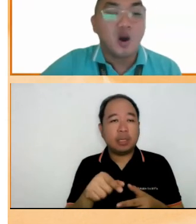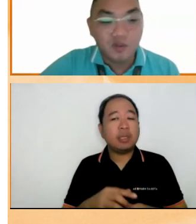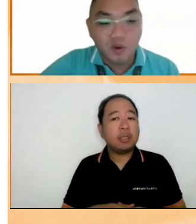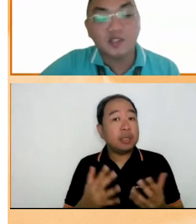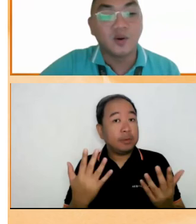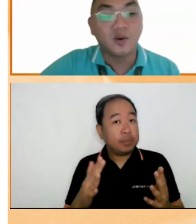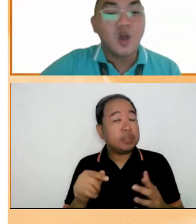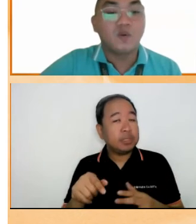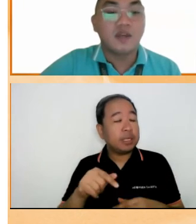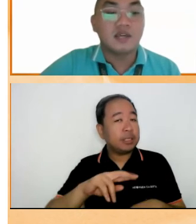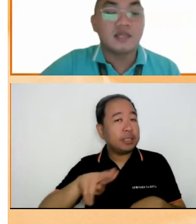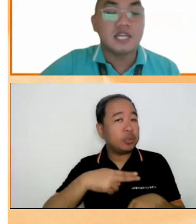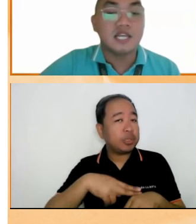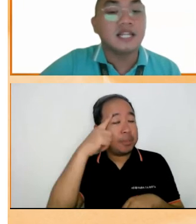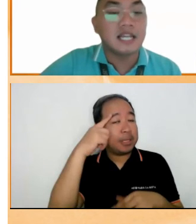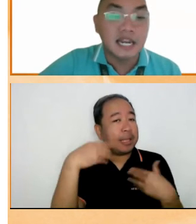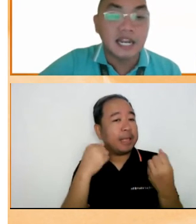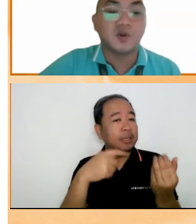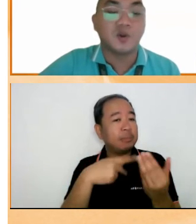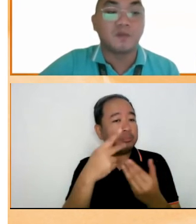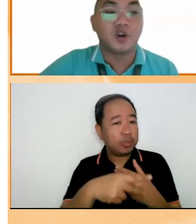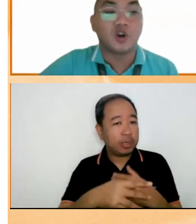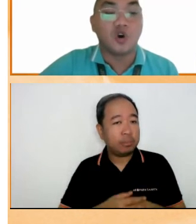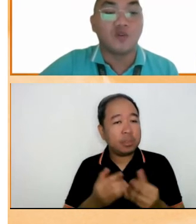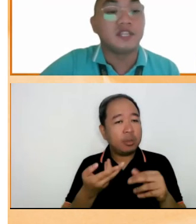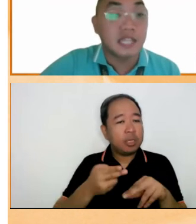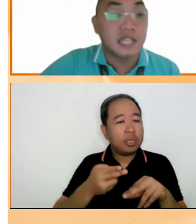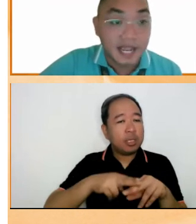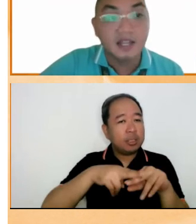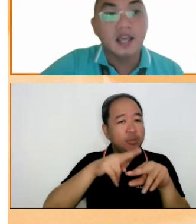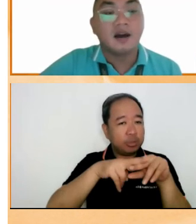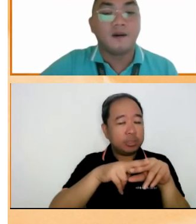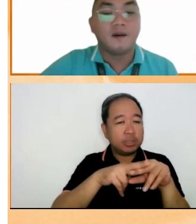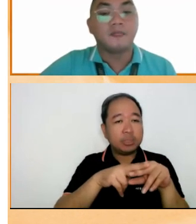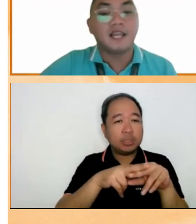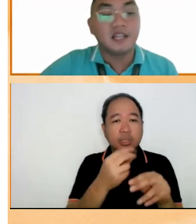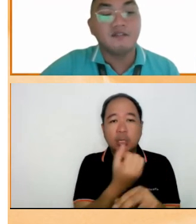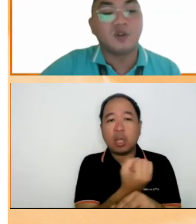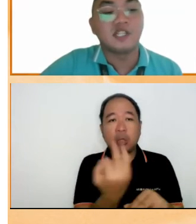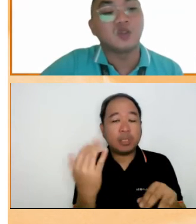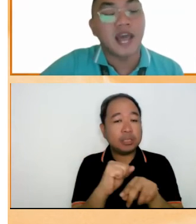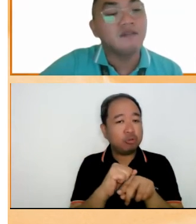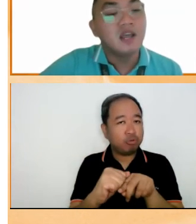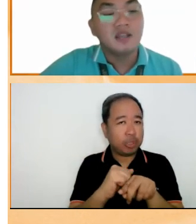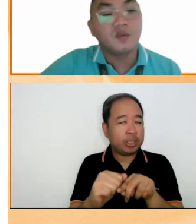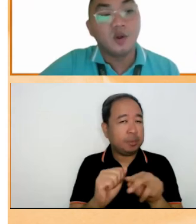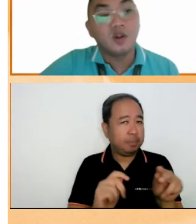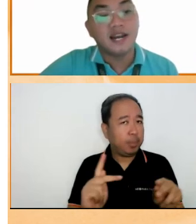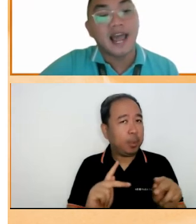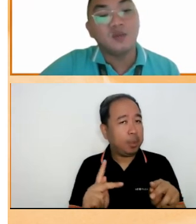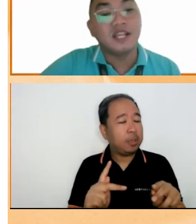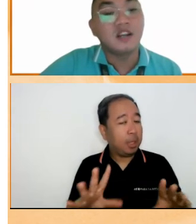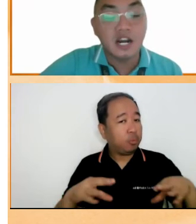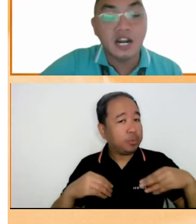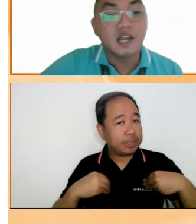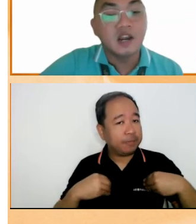National Mental Health Program. Of course, with the increase in the number of trained individuals that we have, there was also an